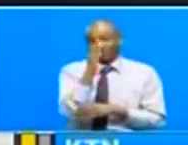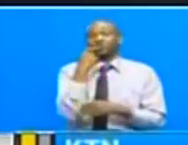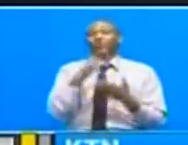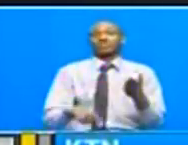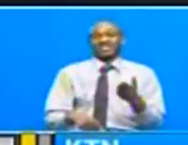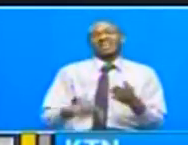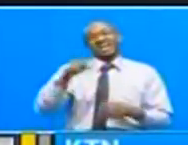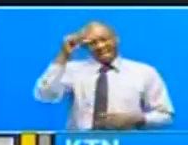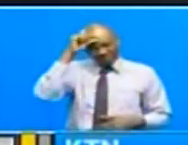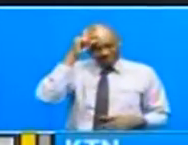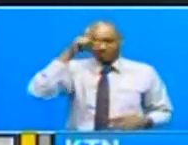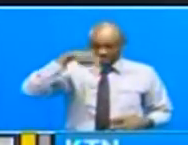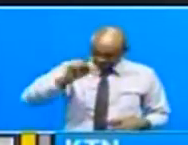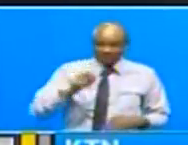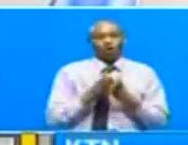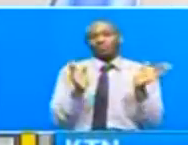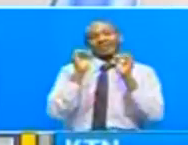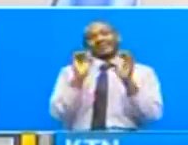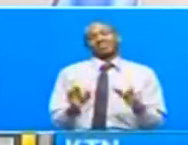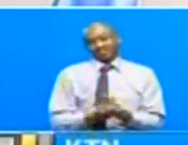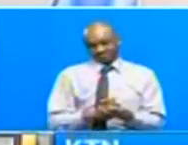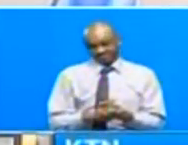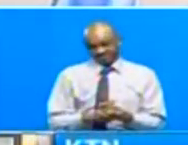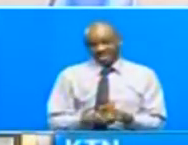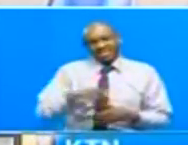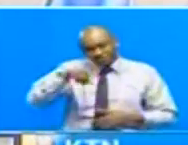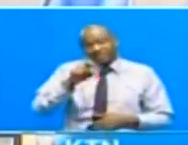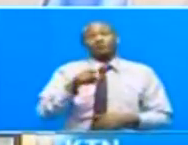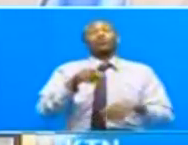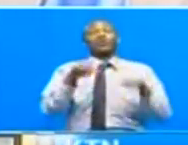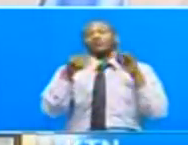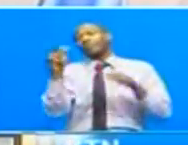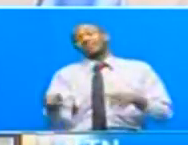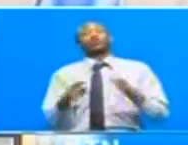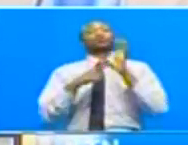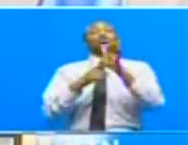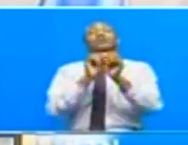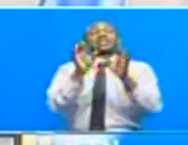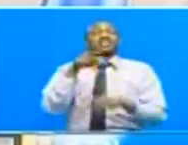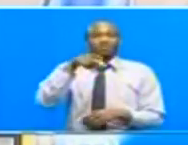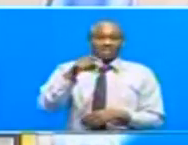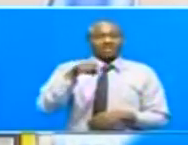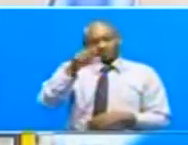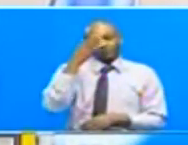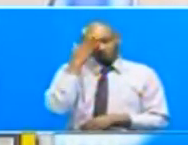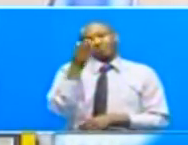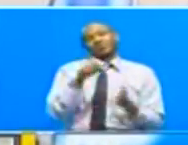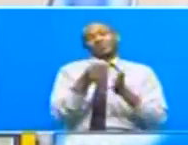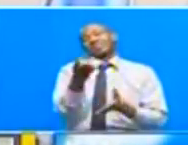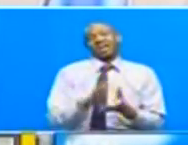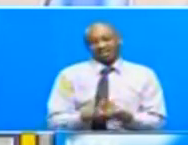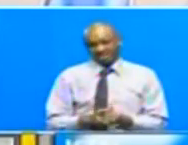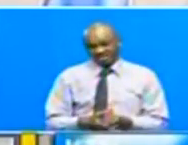claiming that the government was not being sincere. Did they have to wait for a whistleblower to discover that that was the case?